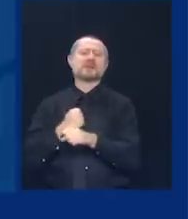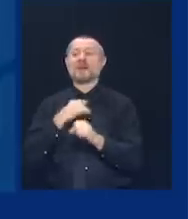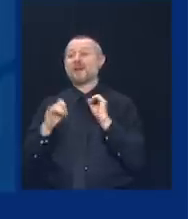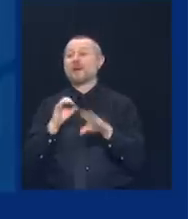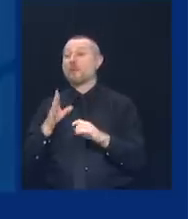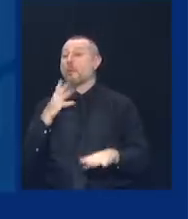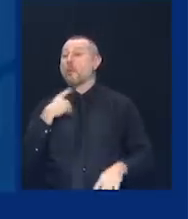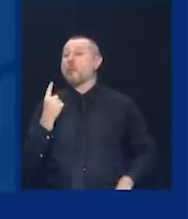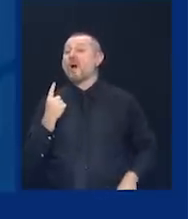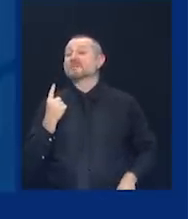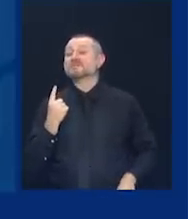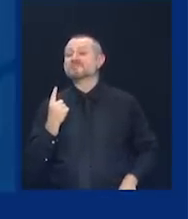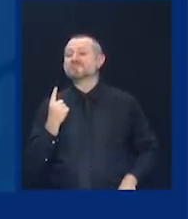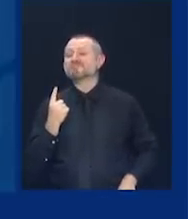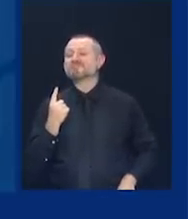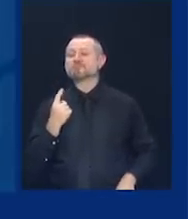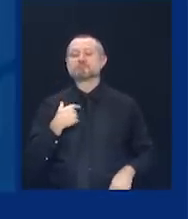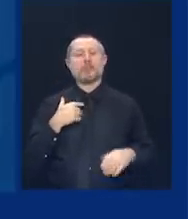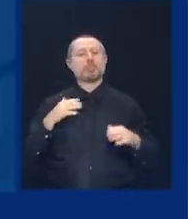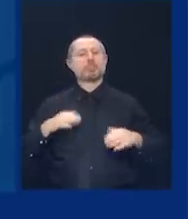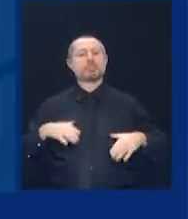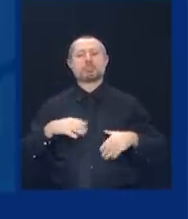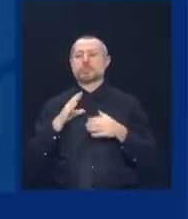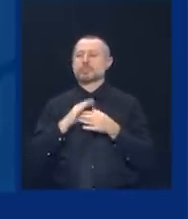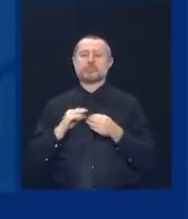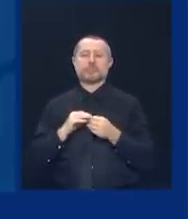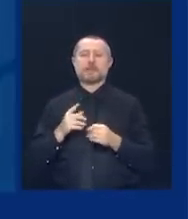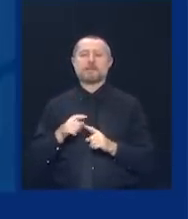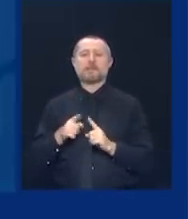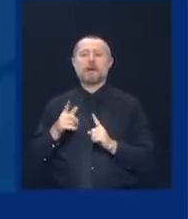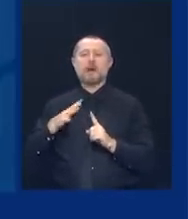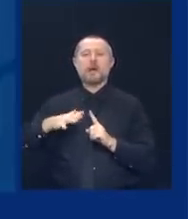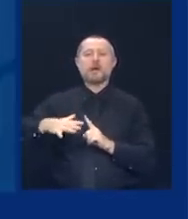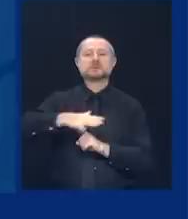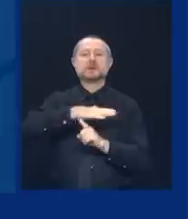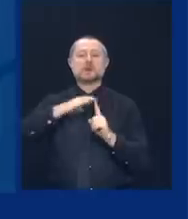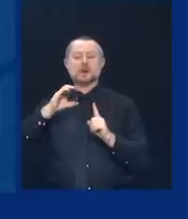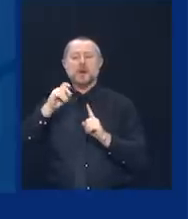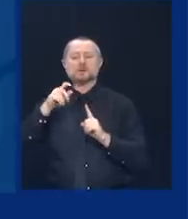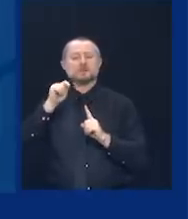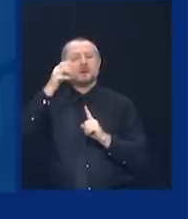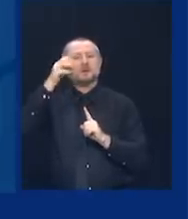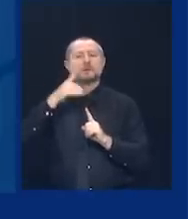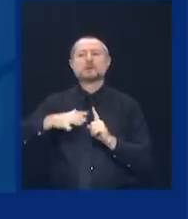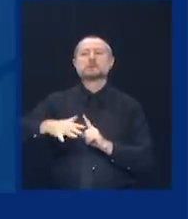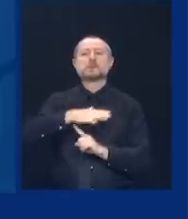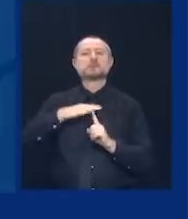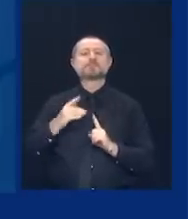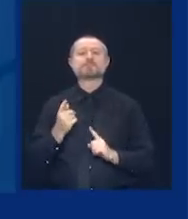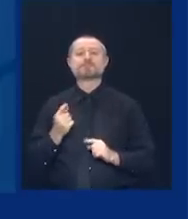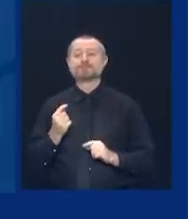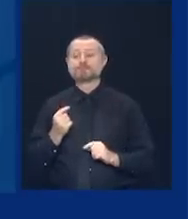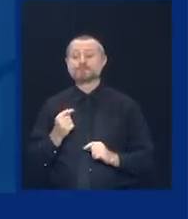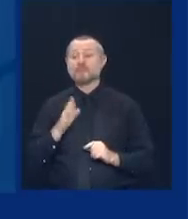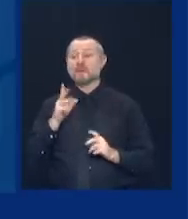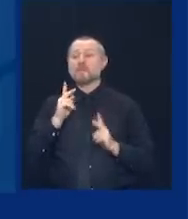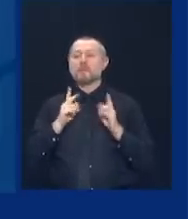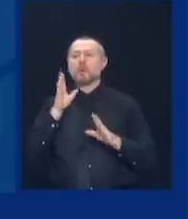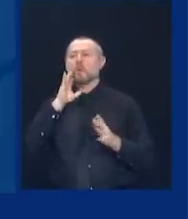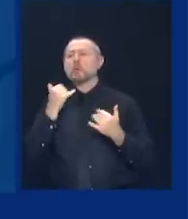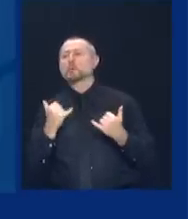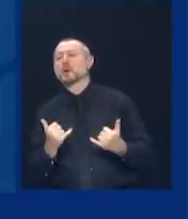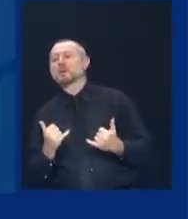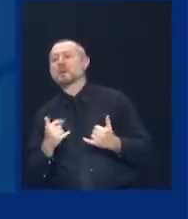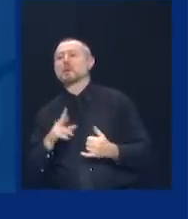is what they mean or the context. You write a story. Today, New York City is at 2.5. New York State is at